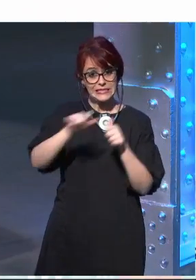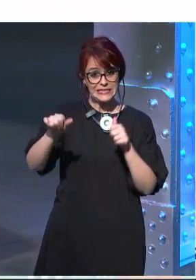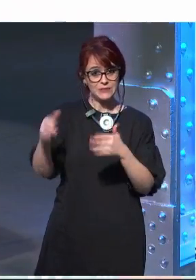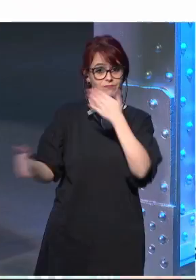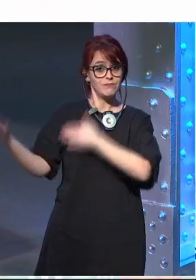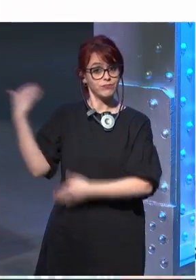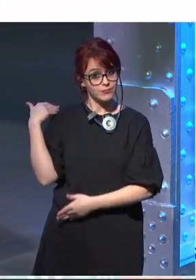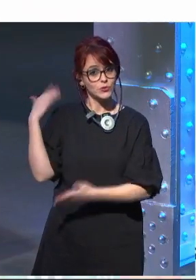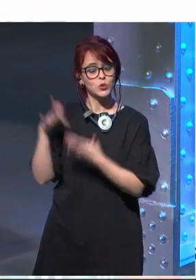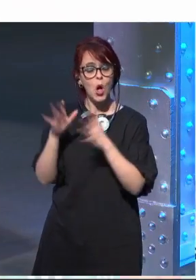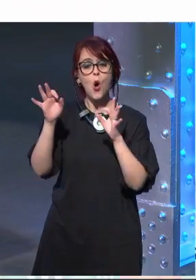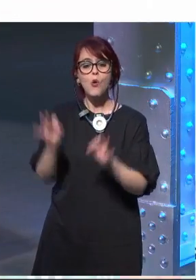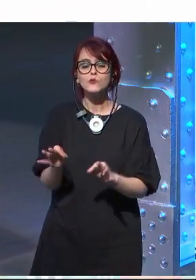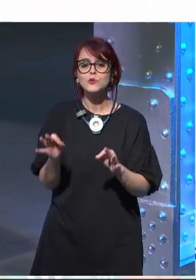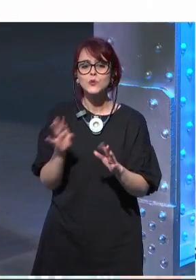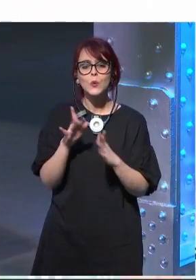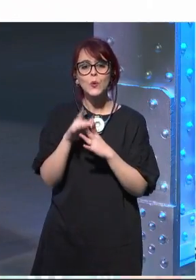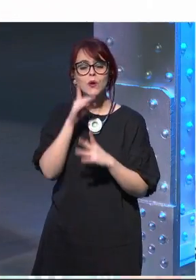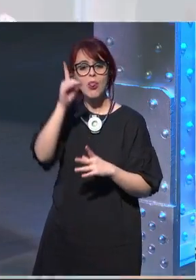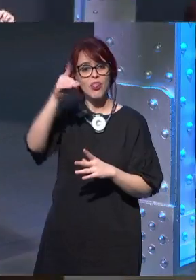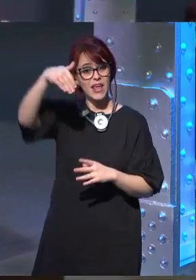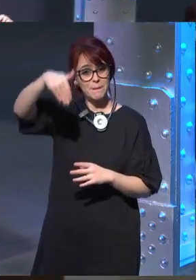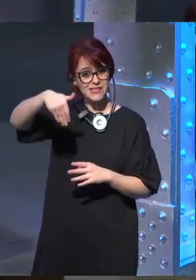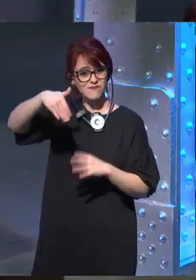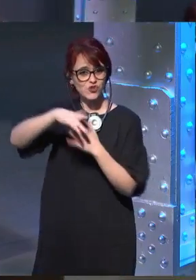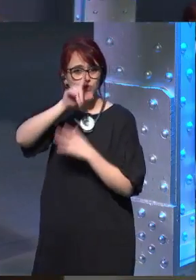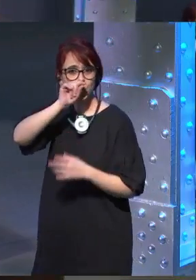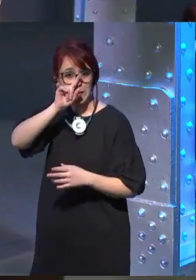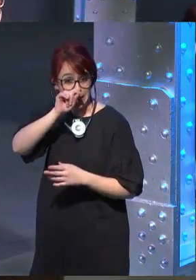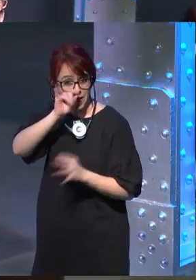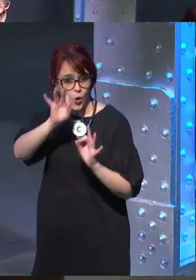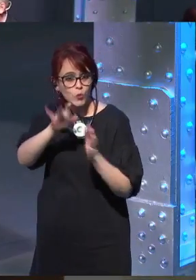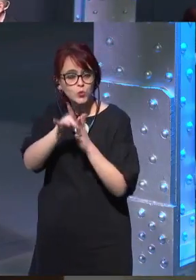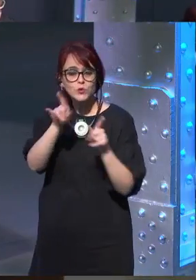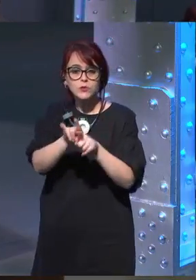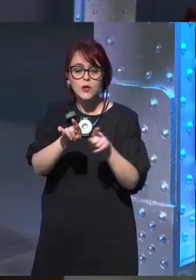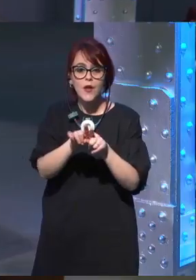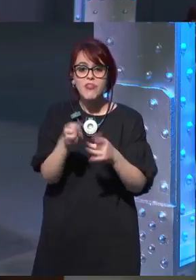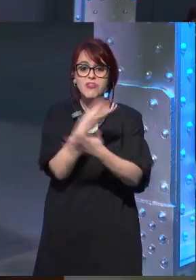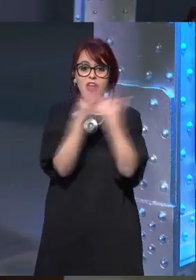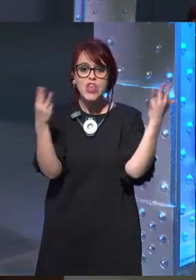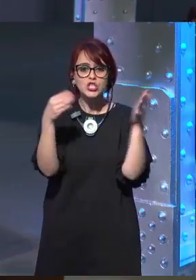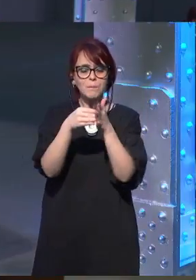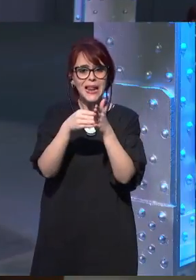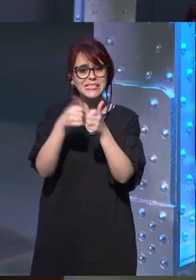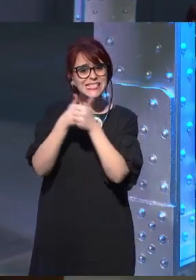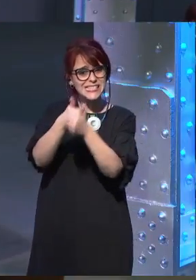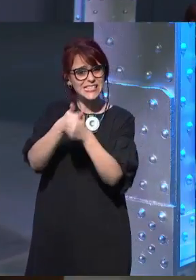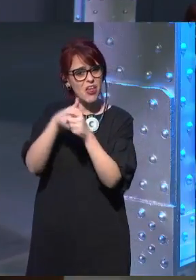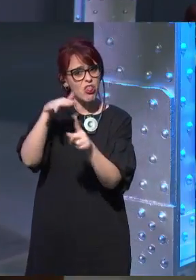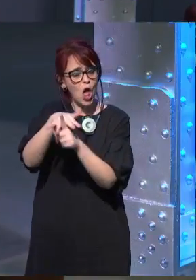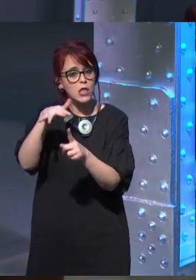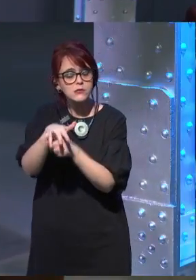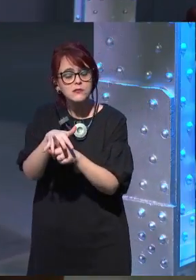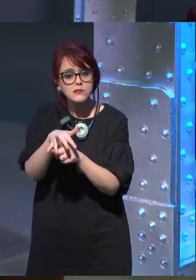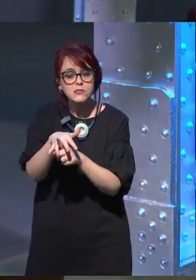DM Twitter from a 23-year-old female who had 18 followers on Twitter who wanted me to sign